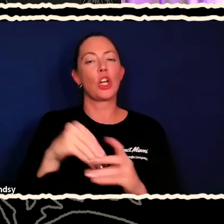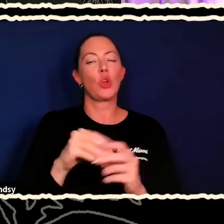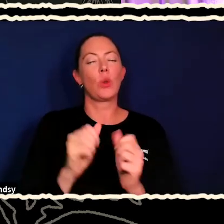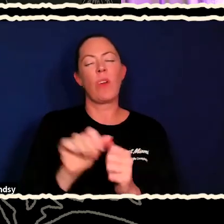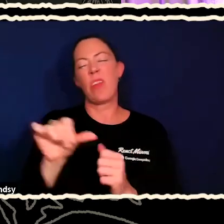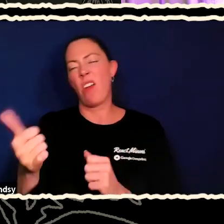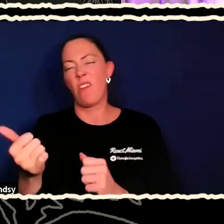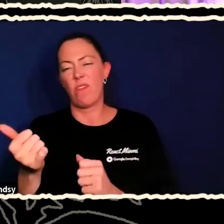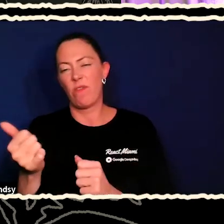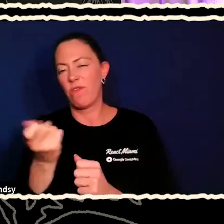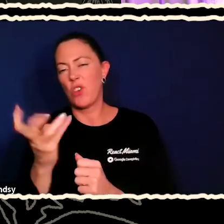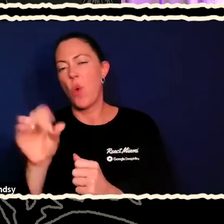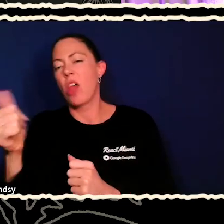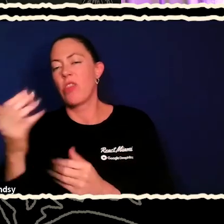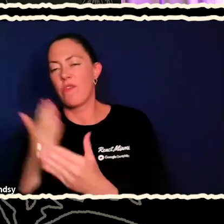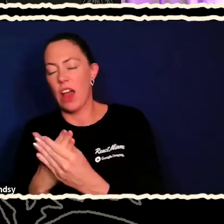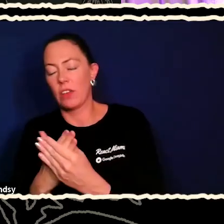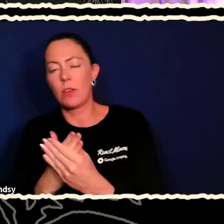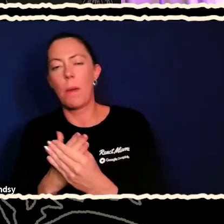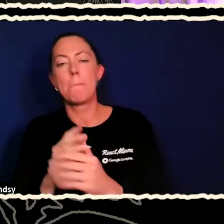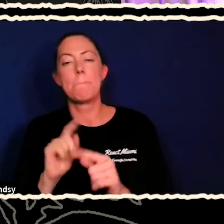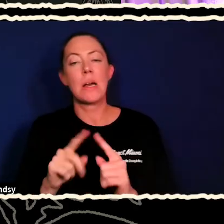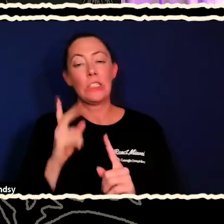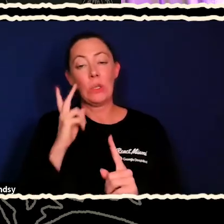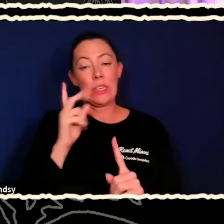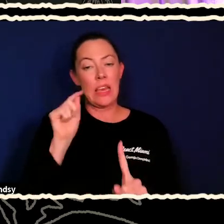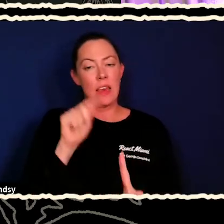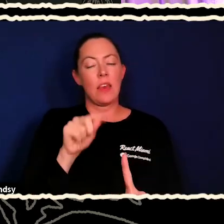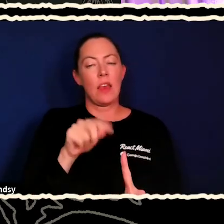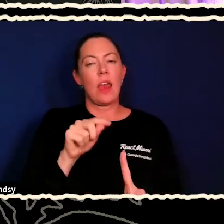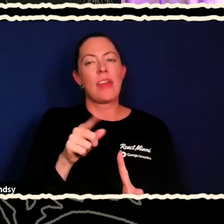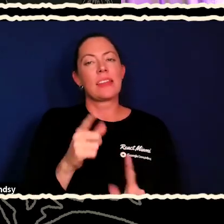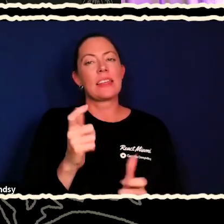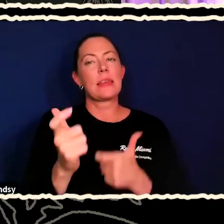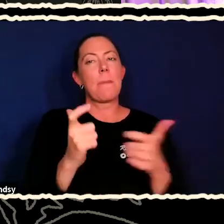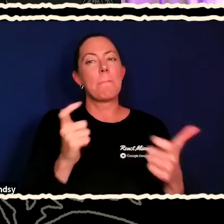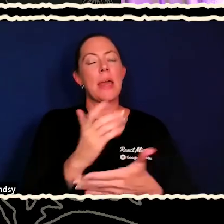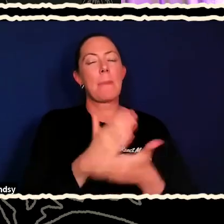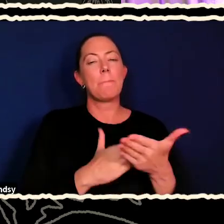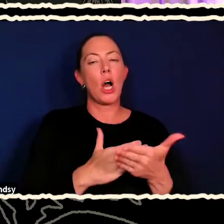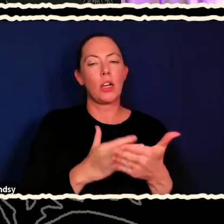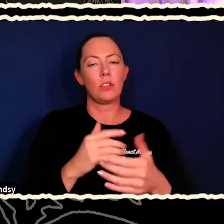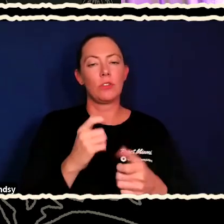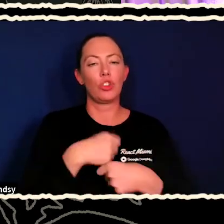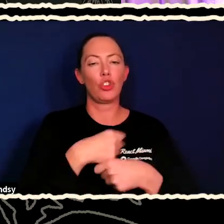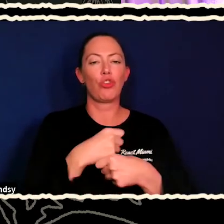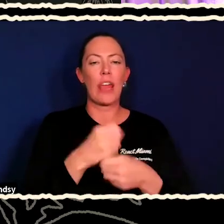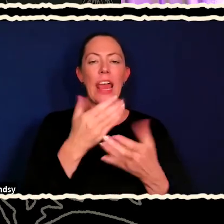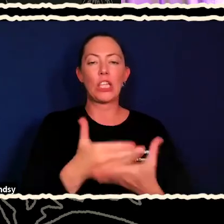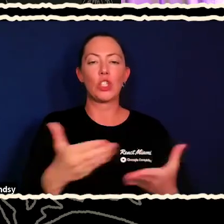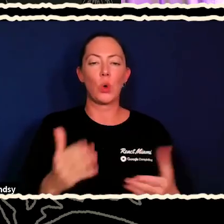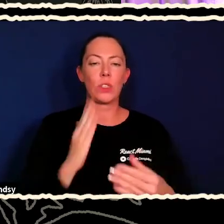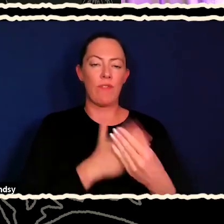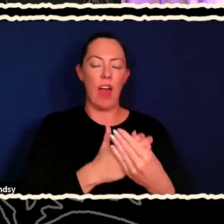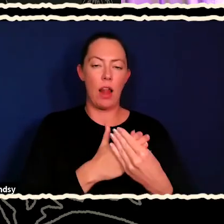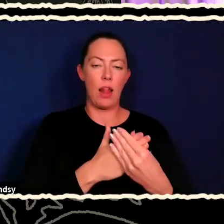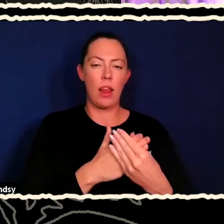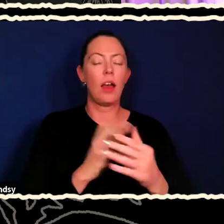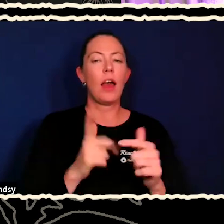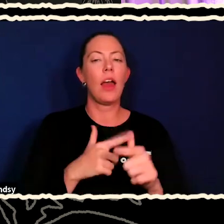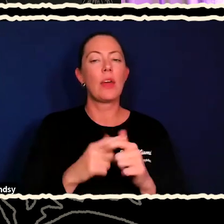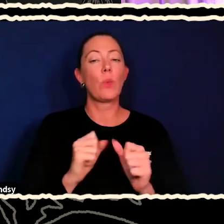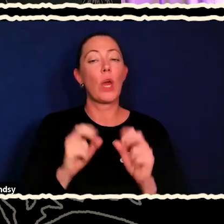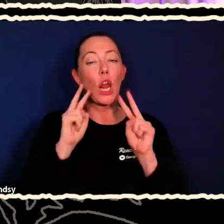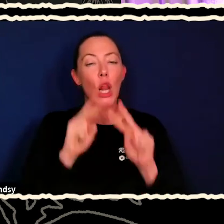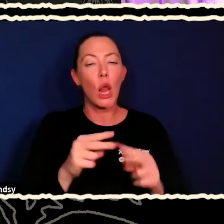other files, too. And then here we have it. So you see that it's this big section here, create source files. So these are all different source files. And we can go to some of